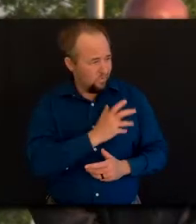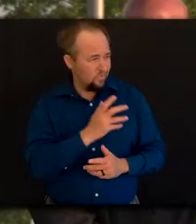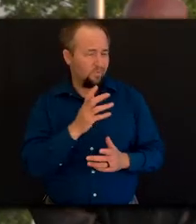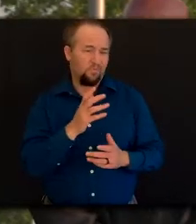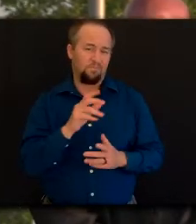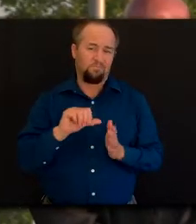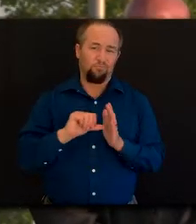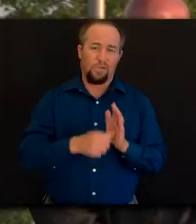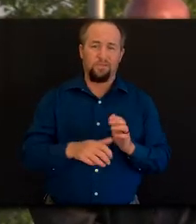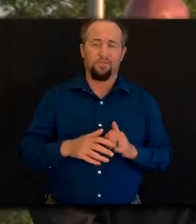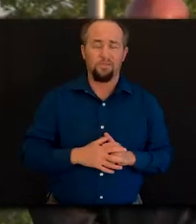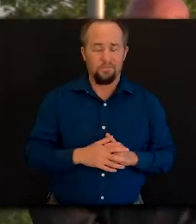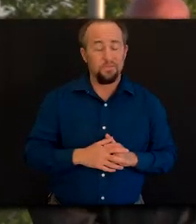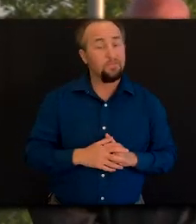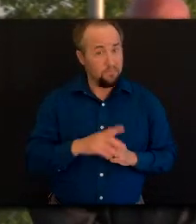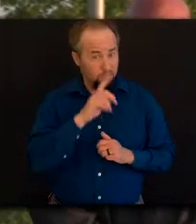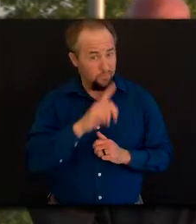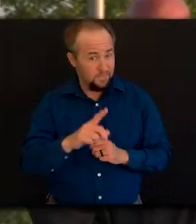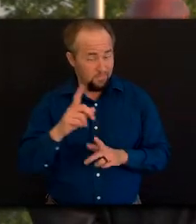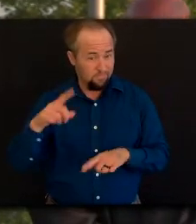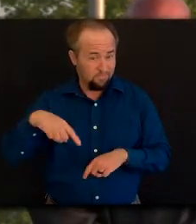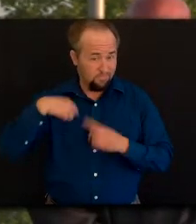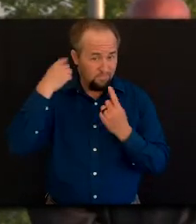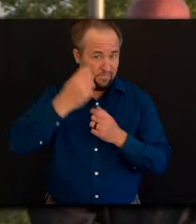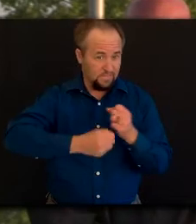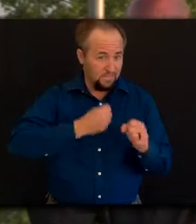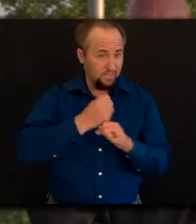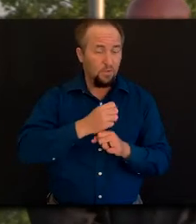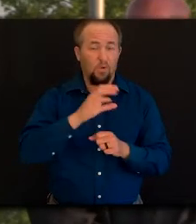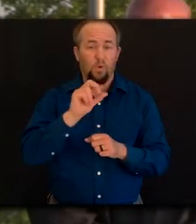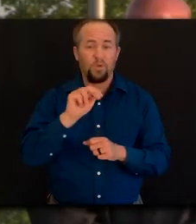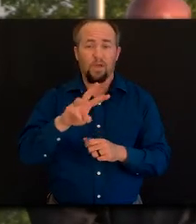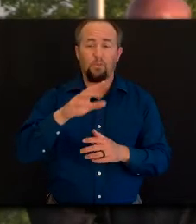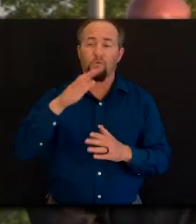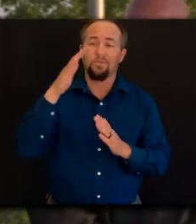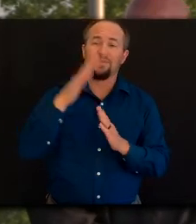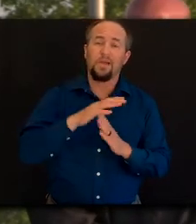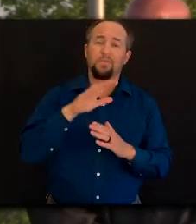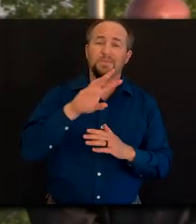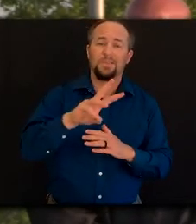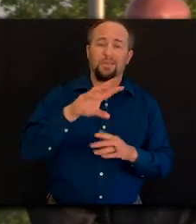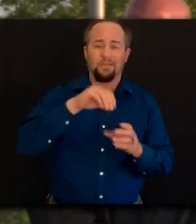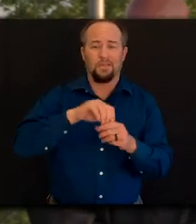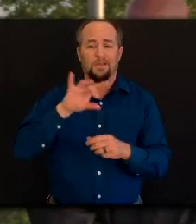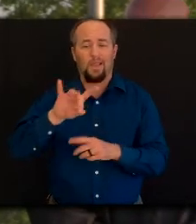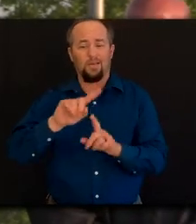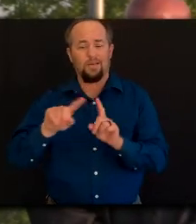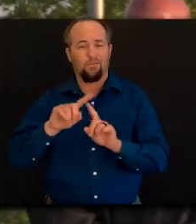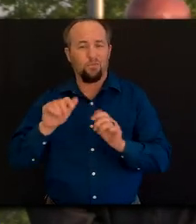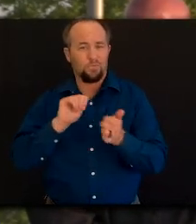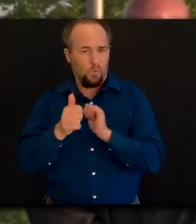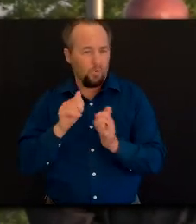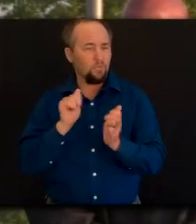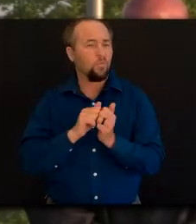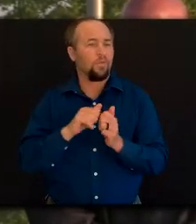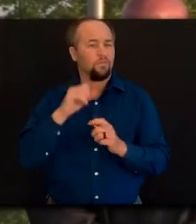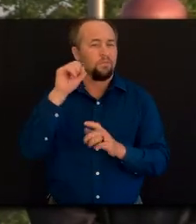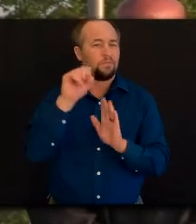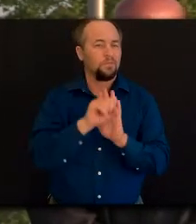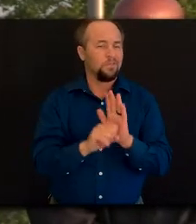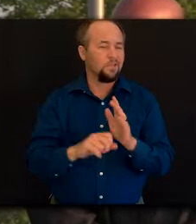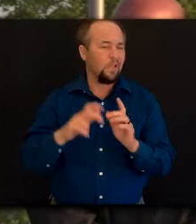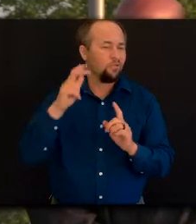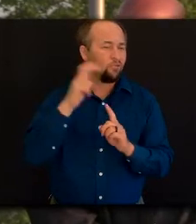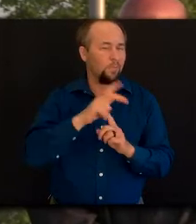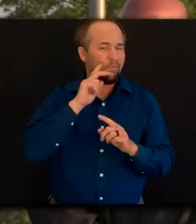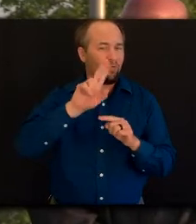In fact, over the last calendar year, ONW athletic teams have finished in the top 6 in 8 different sports with an all-around state champion in